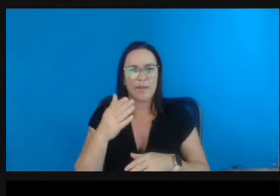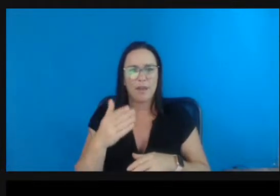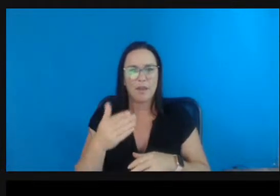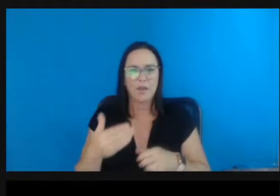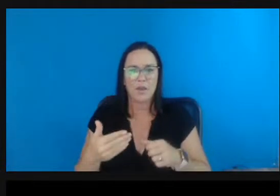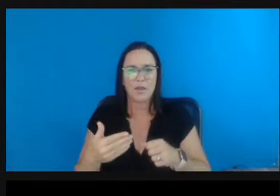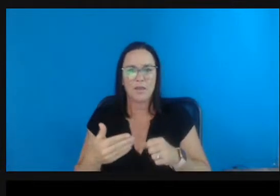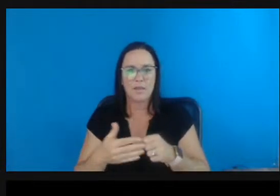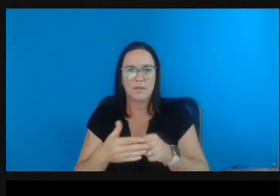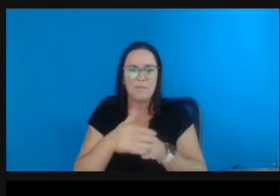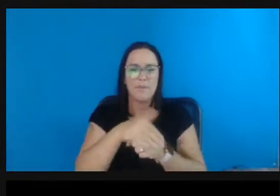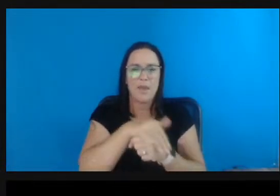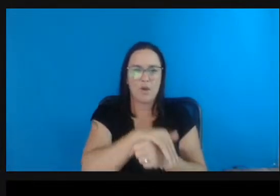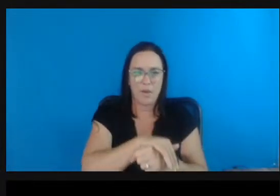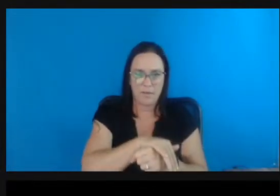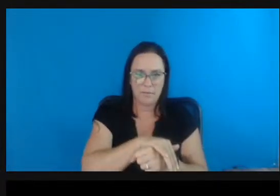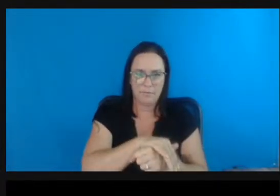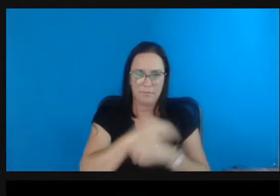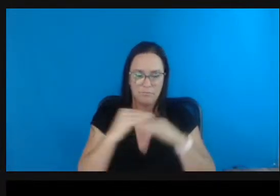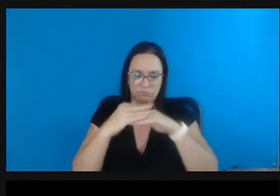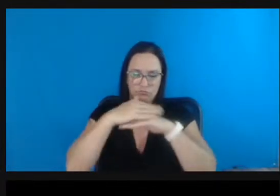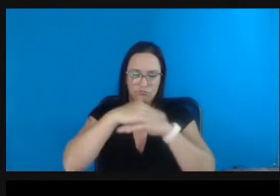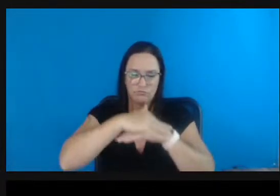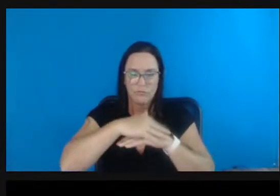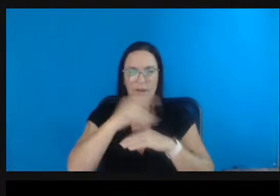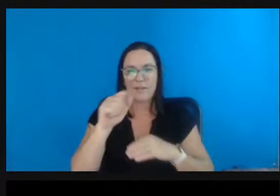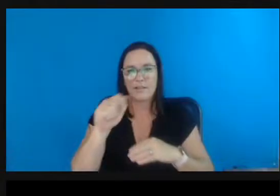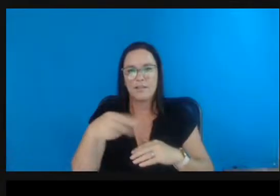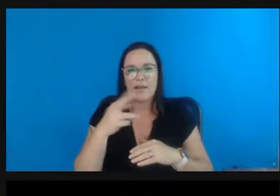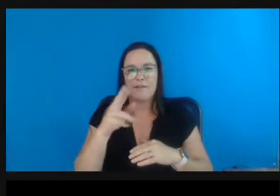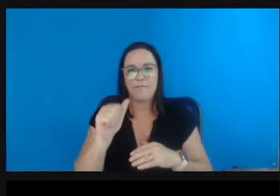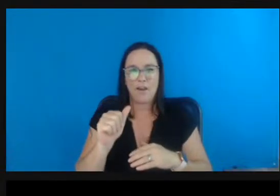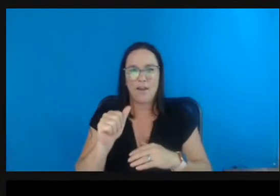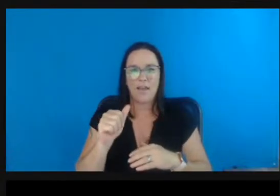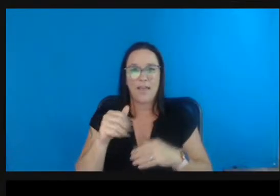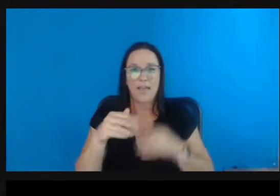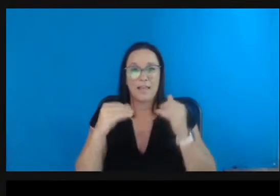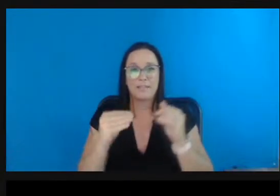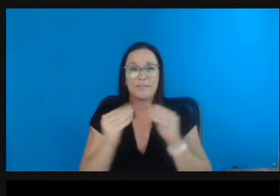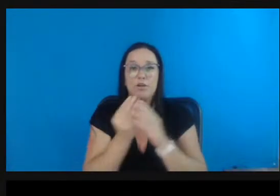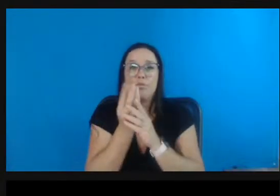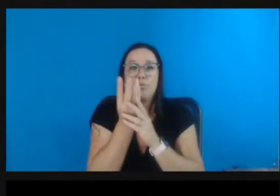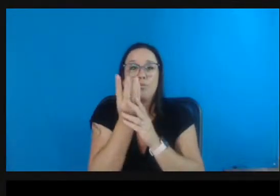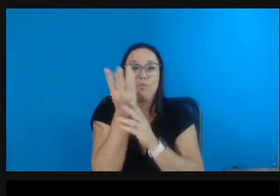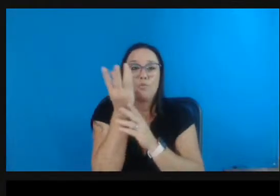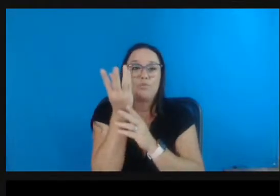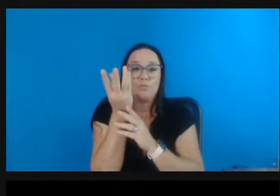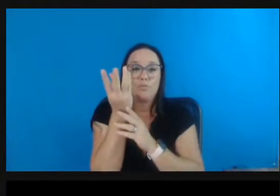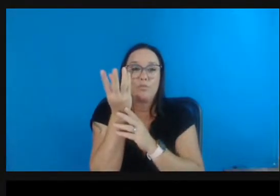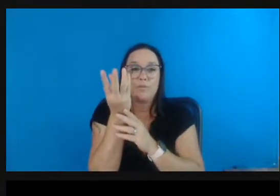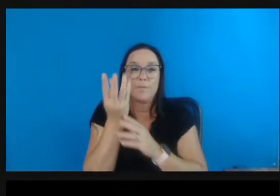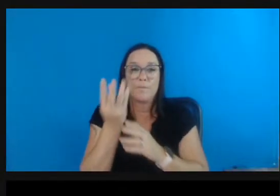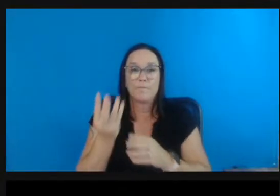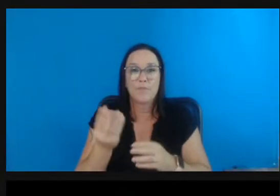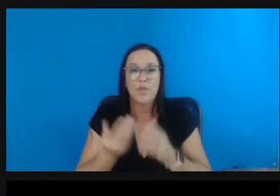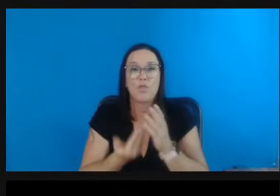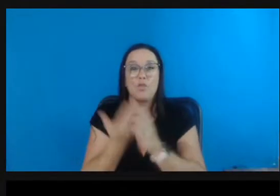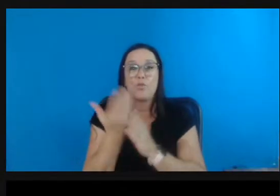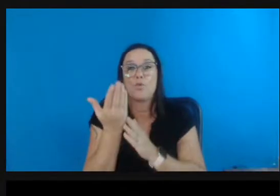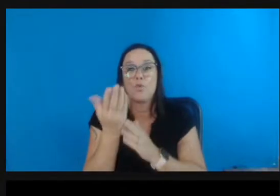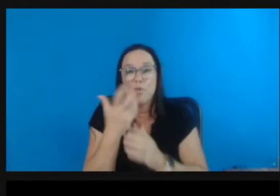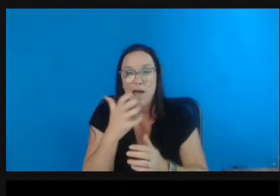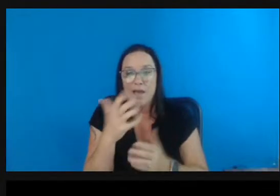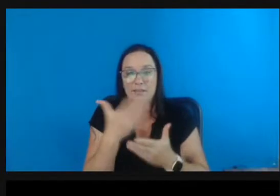buried by the tephra and is putting out new fronds through the hot stuff despite